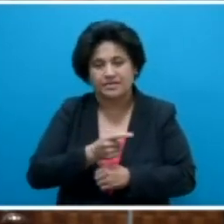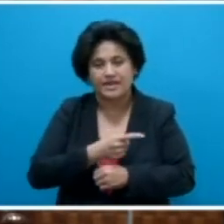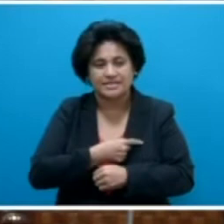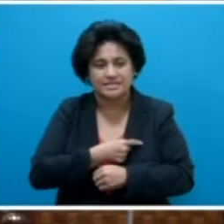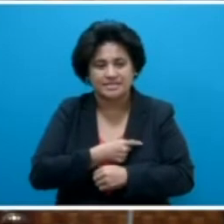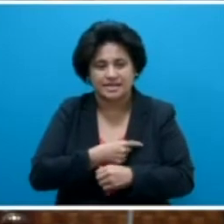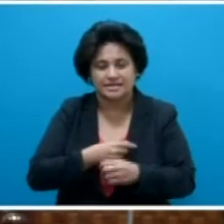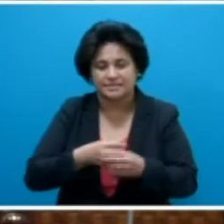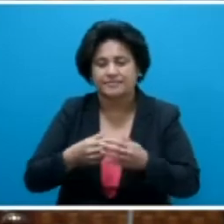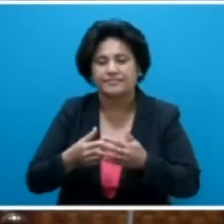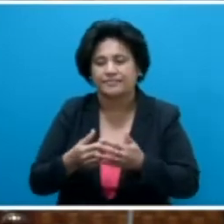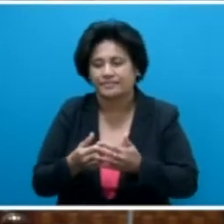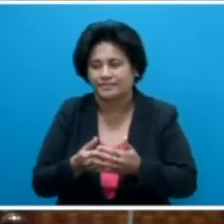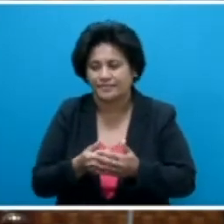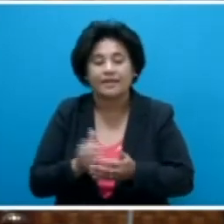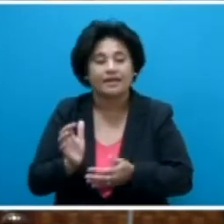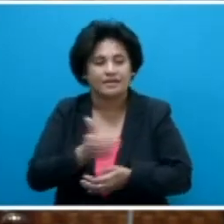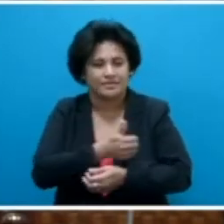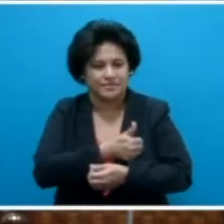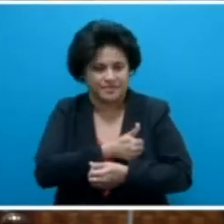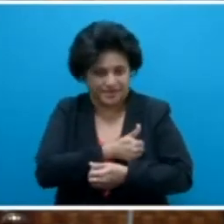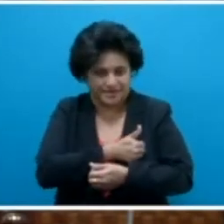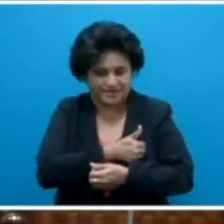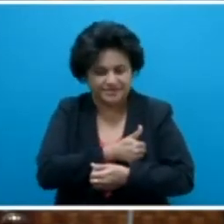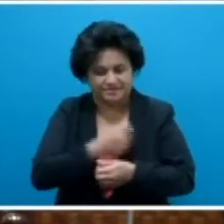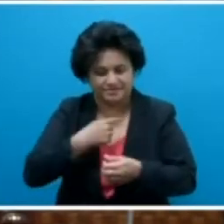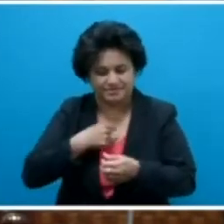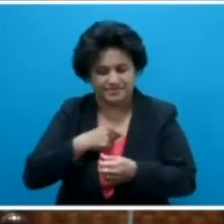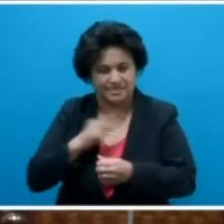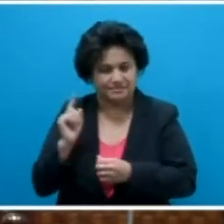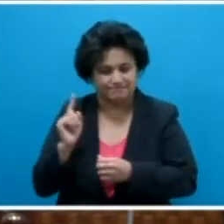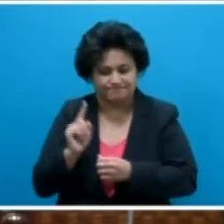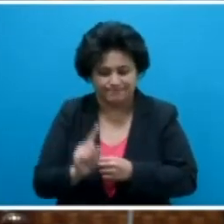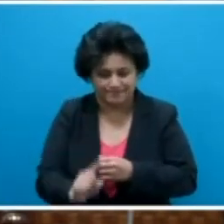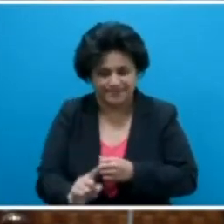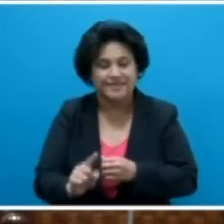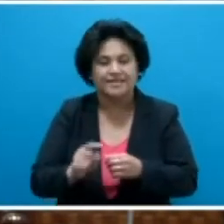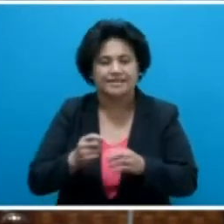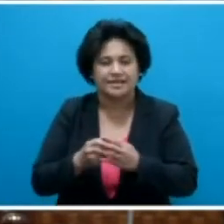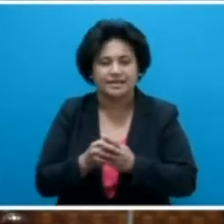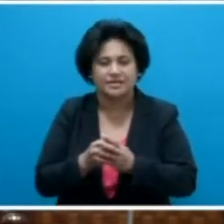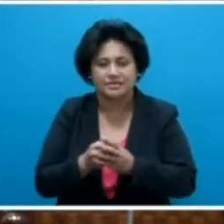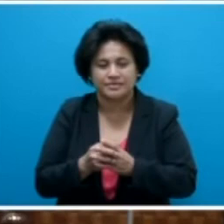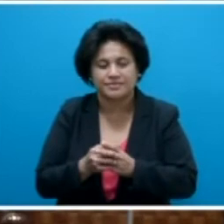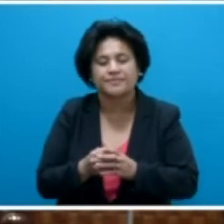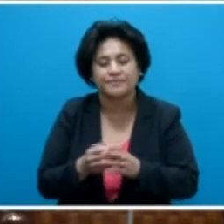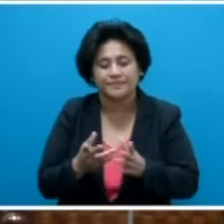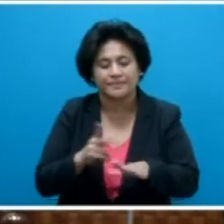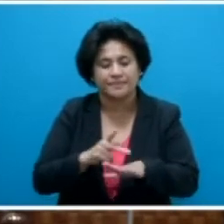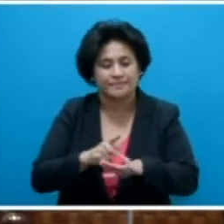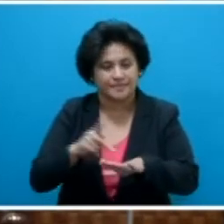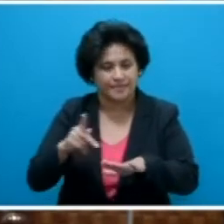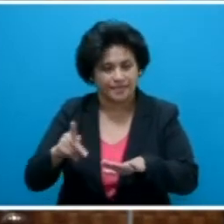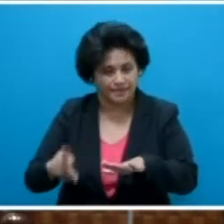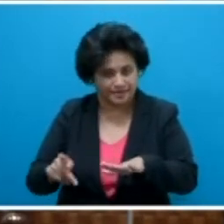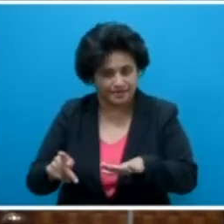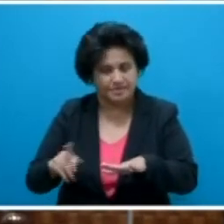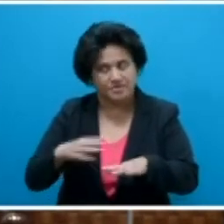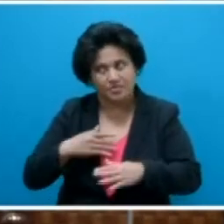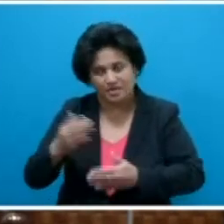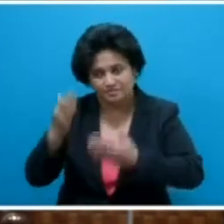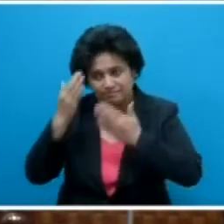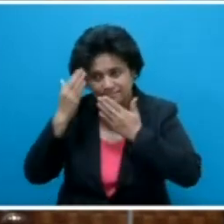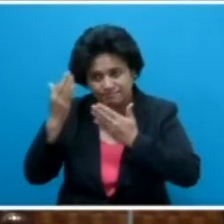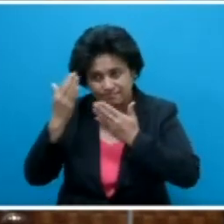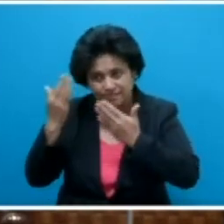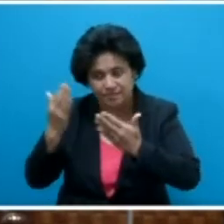a parliamentarian. I also extend my own acknowledgement to you, Say, as Speaker, and as a true